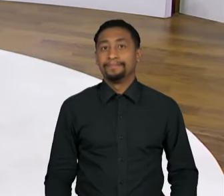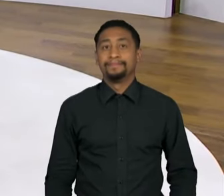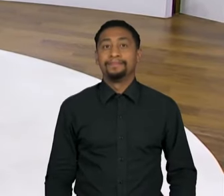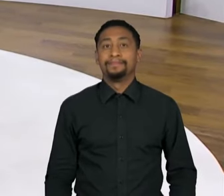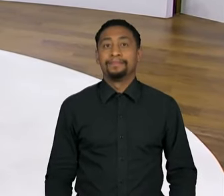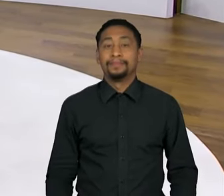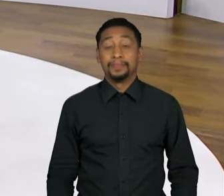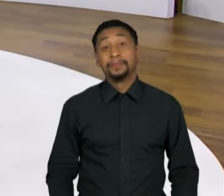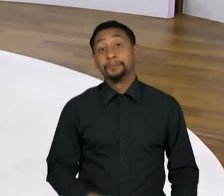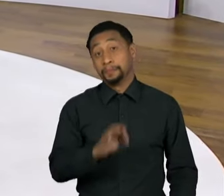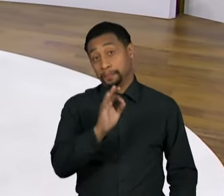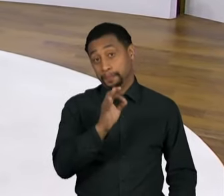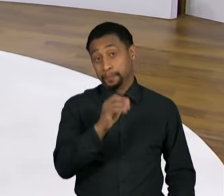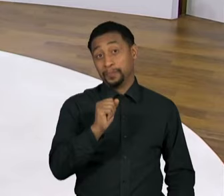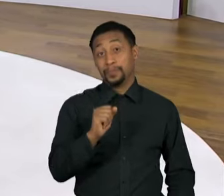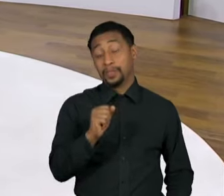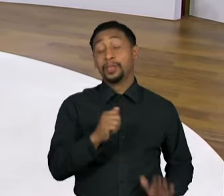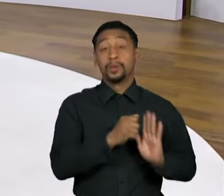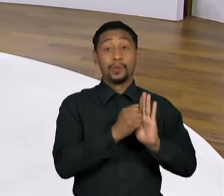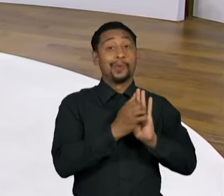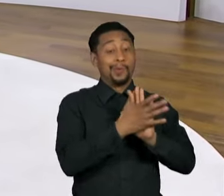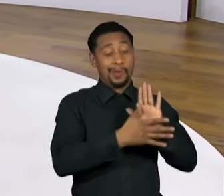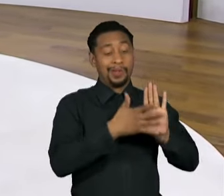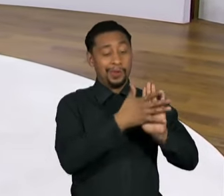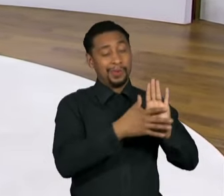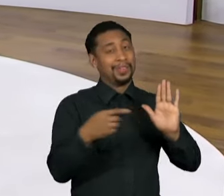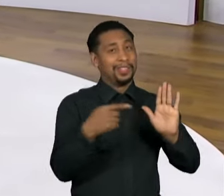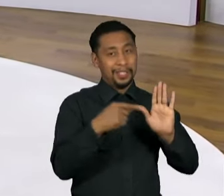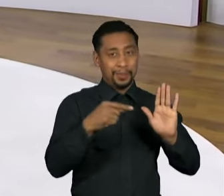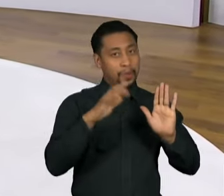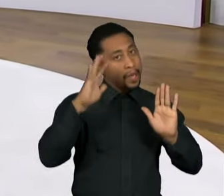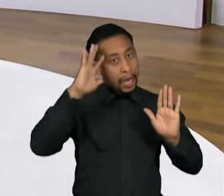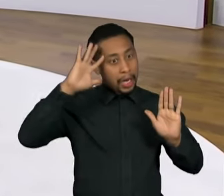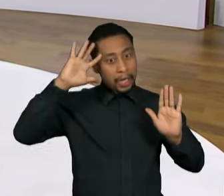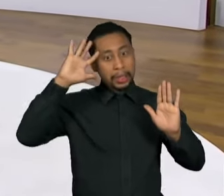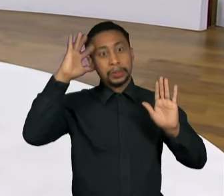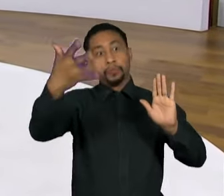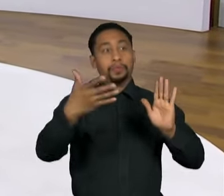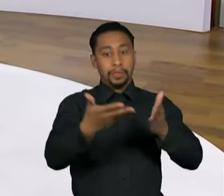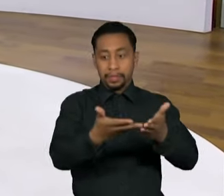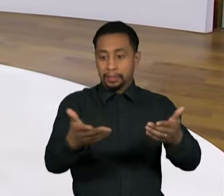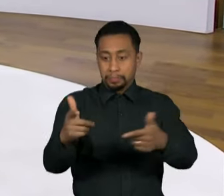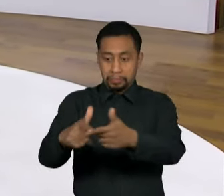Right. Algorithms will not solve our civic problems.